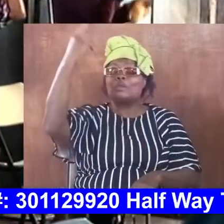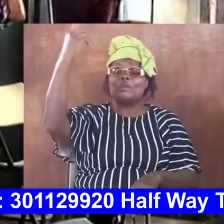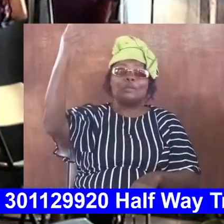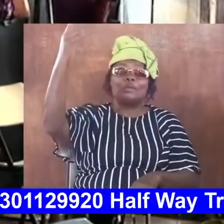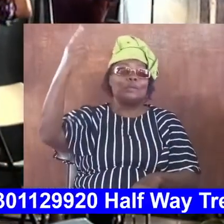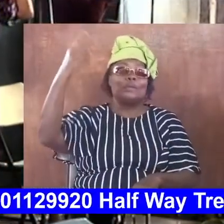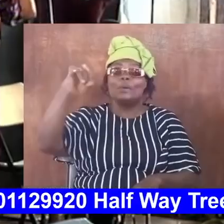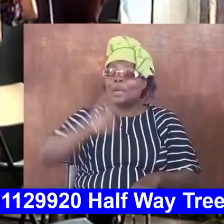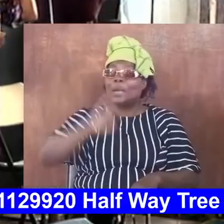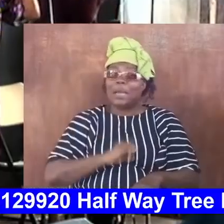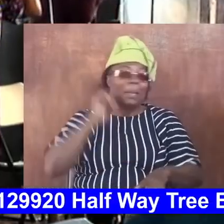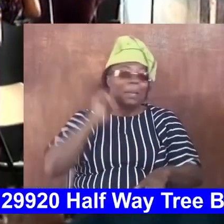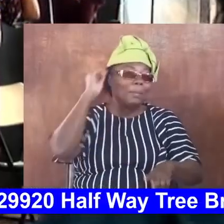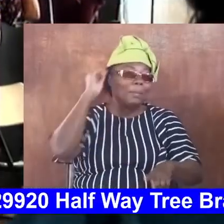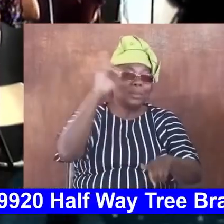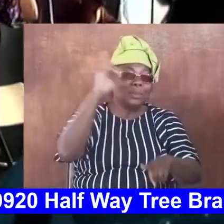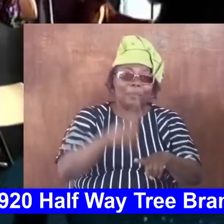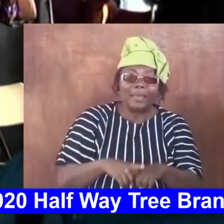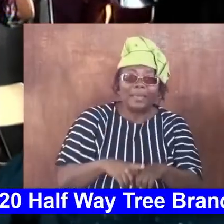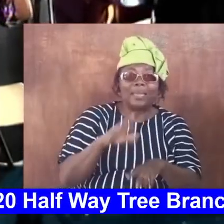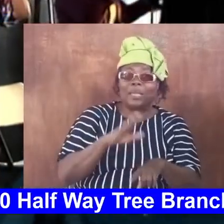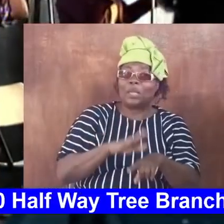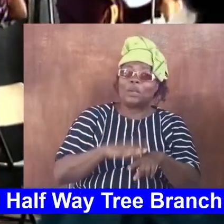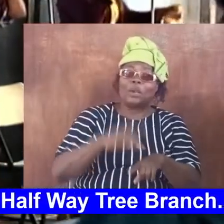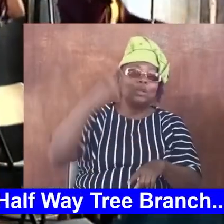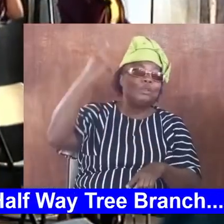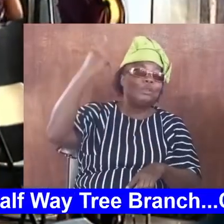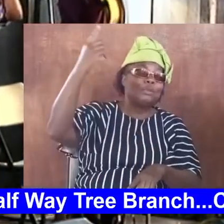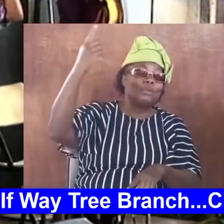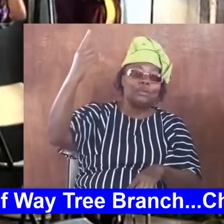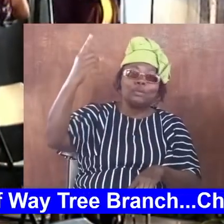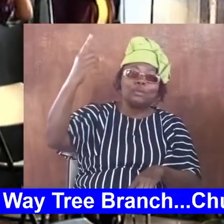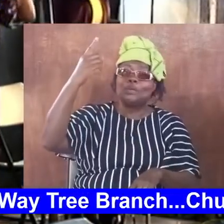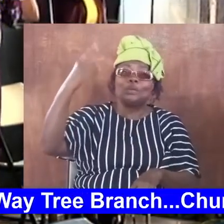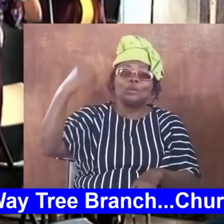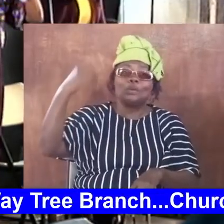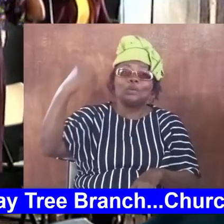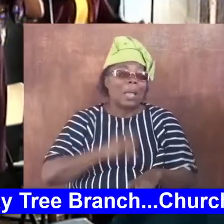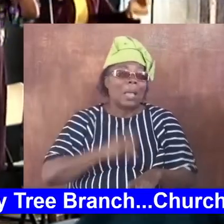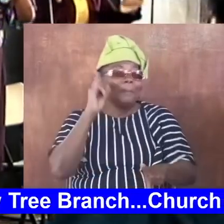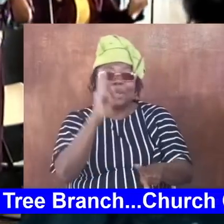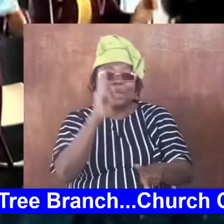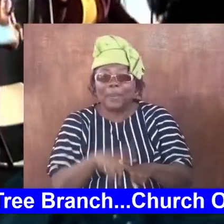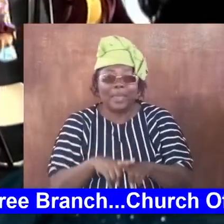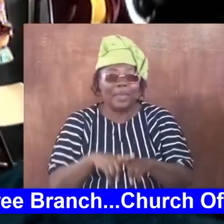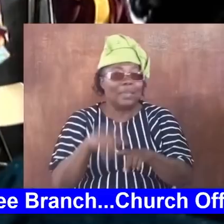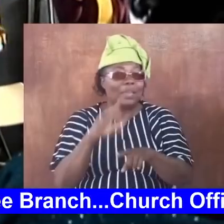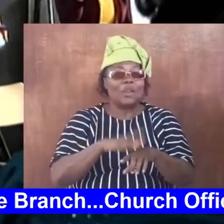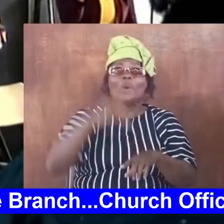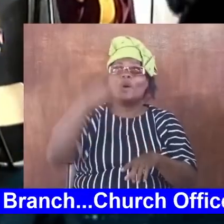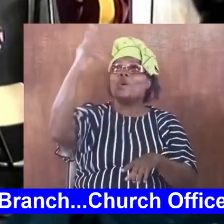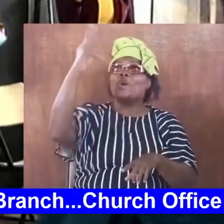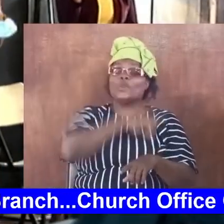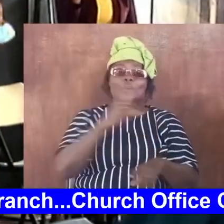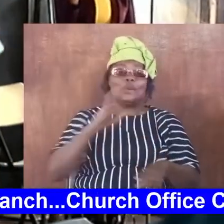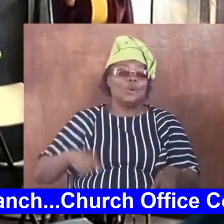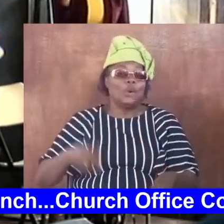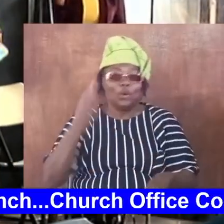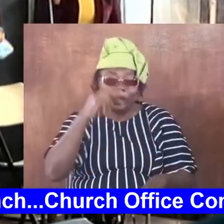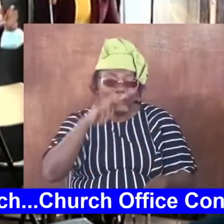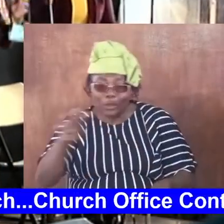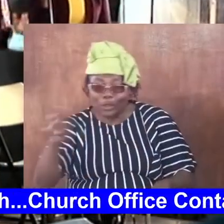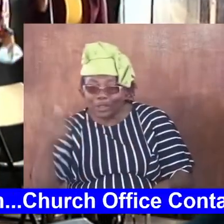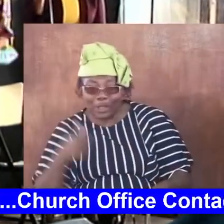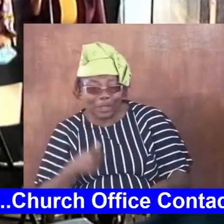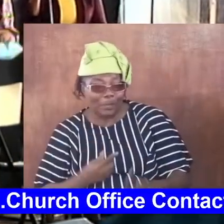you. Yes, I'm depending on you. I'm depending on the